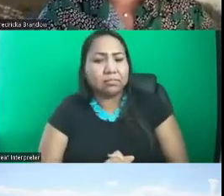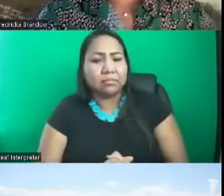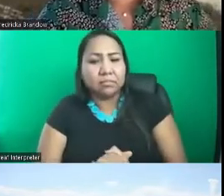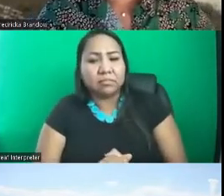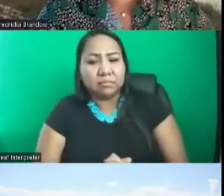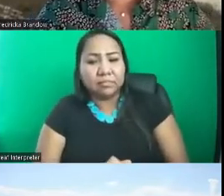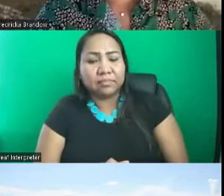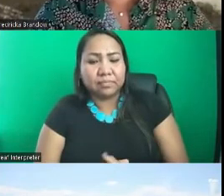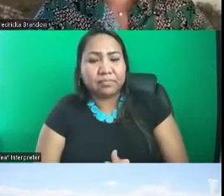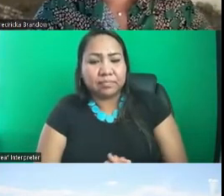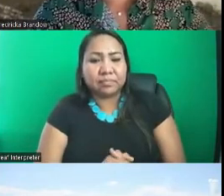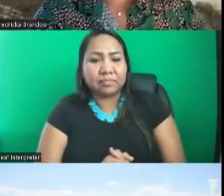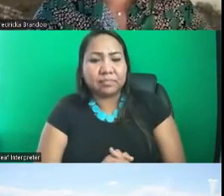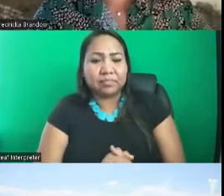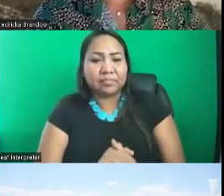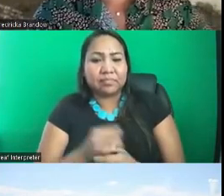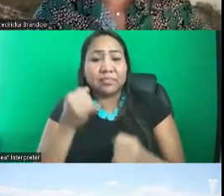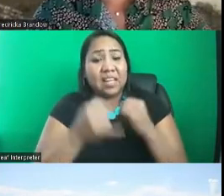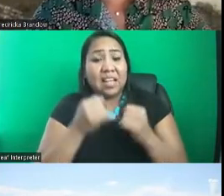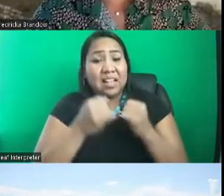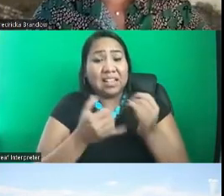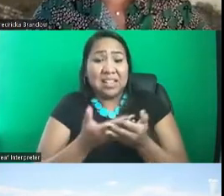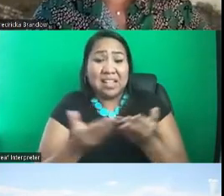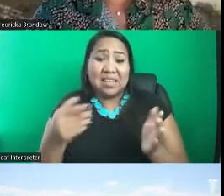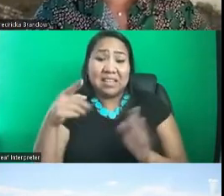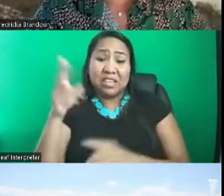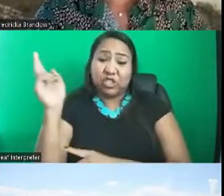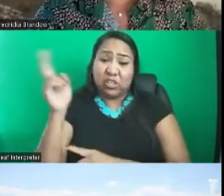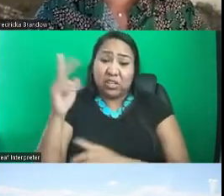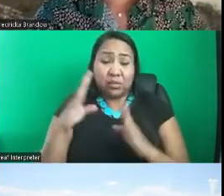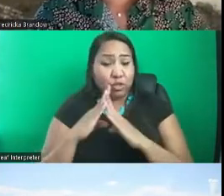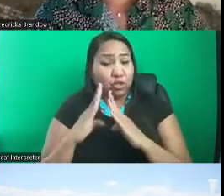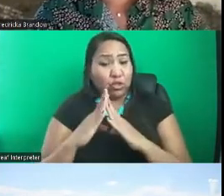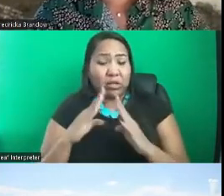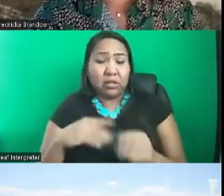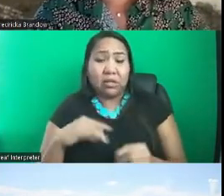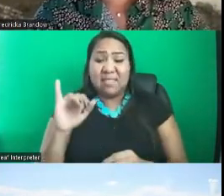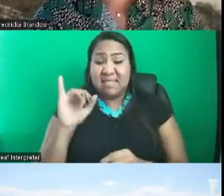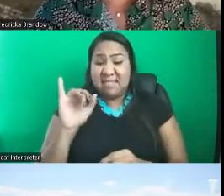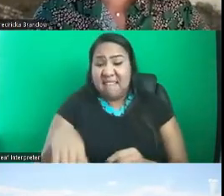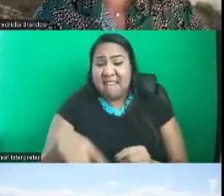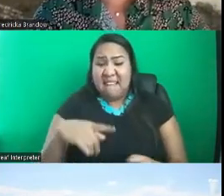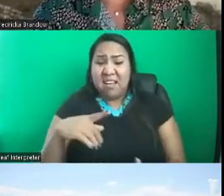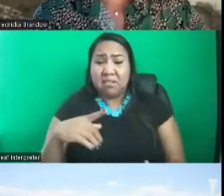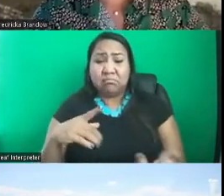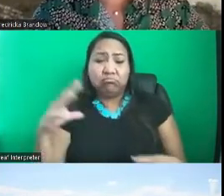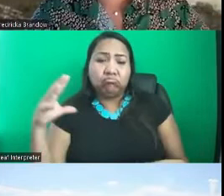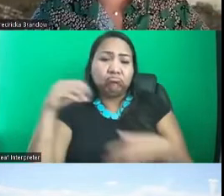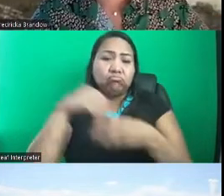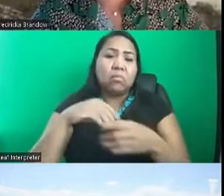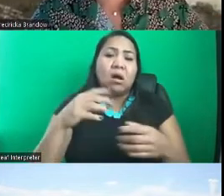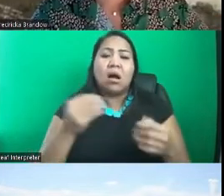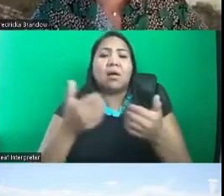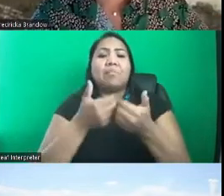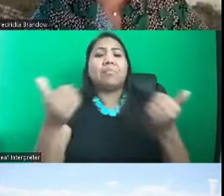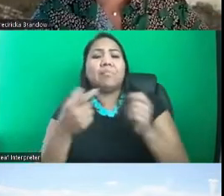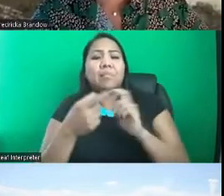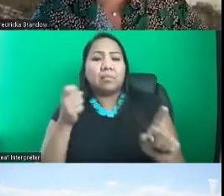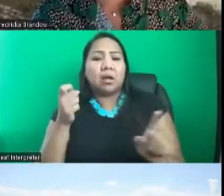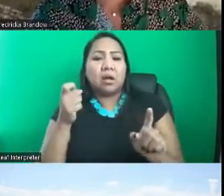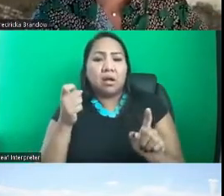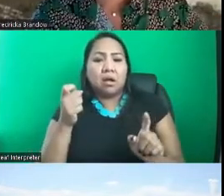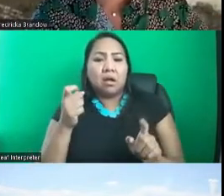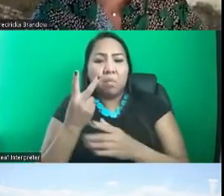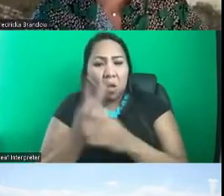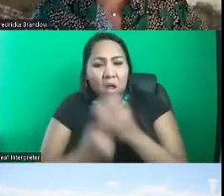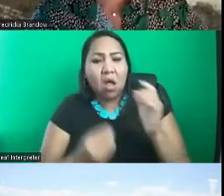included here are history and community, which engage and are interdependent with both home spaces. So as we think